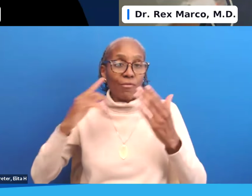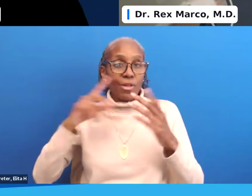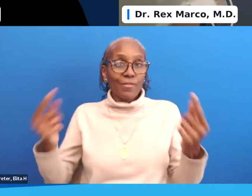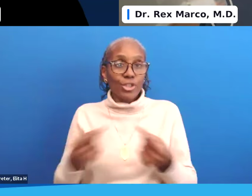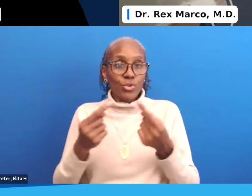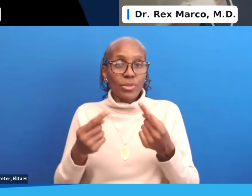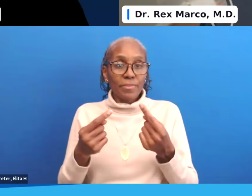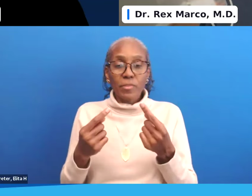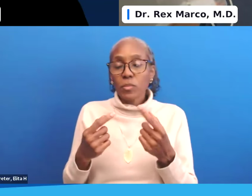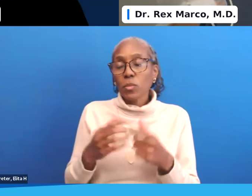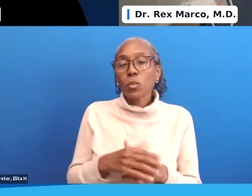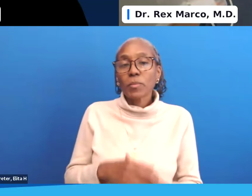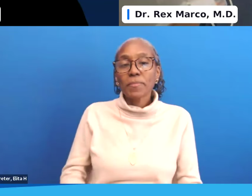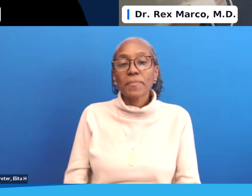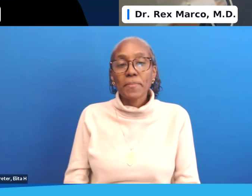We don't have any